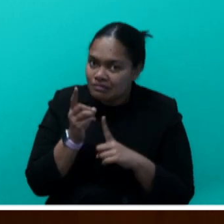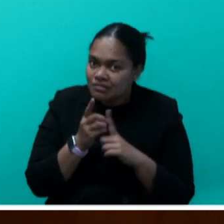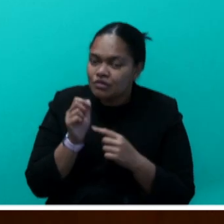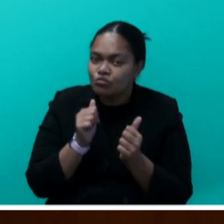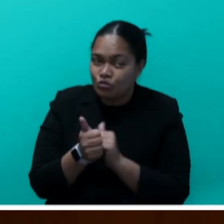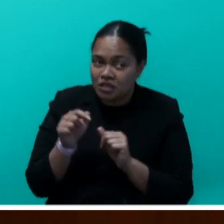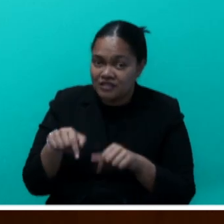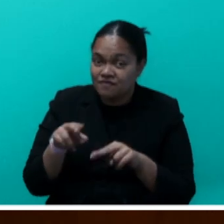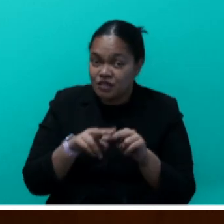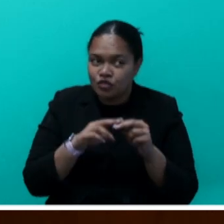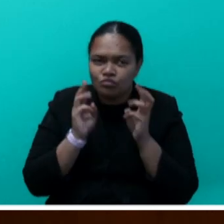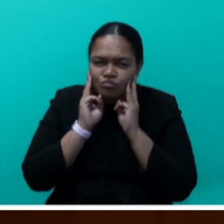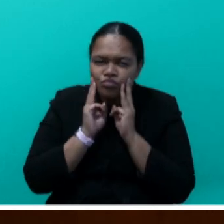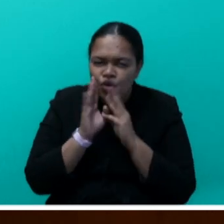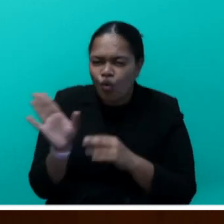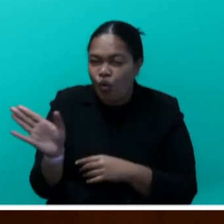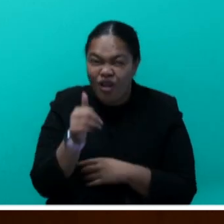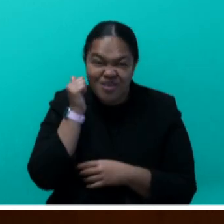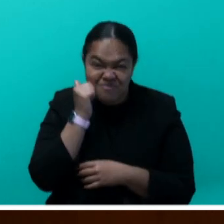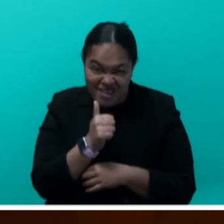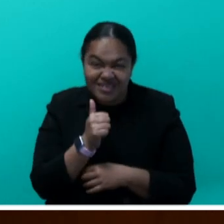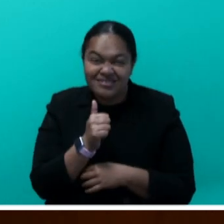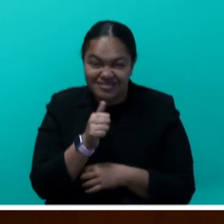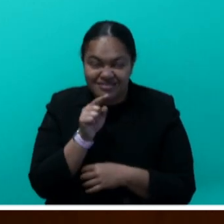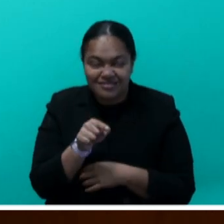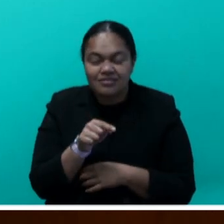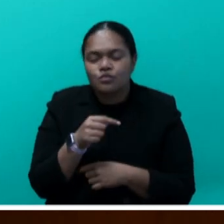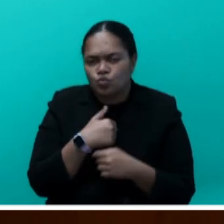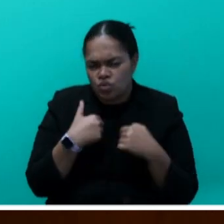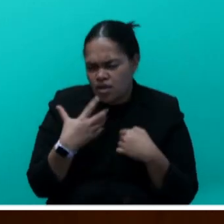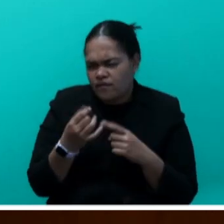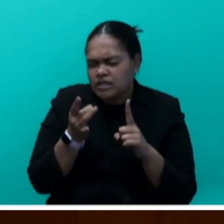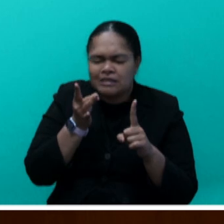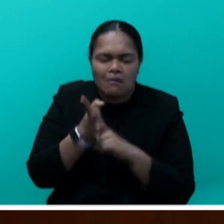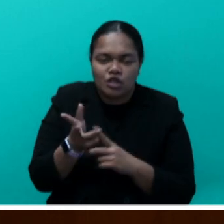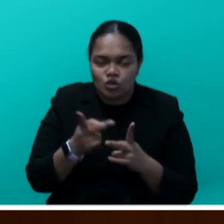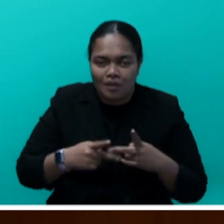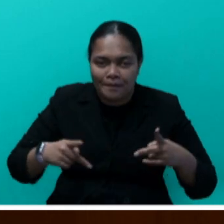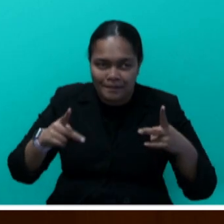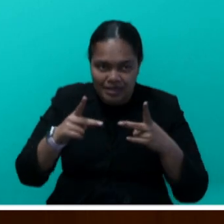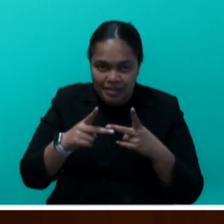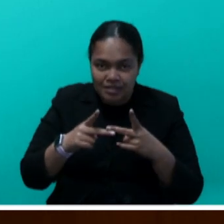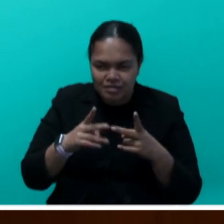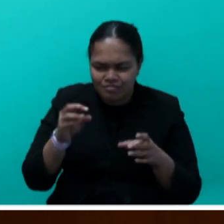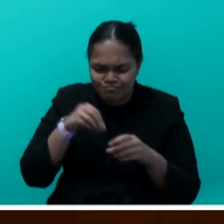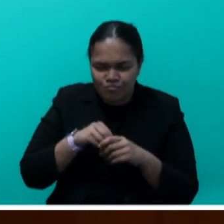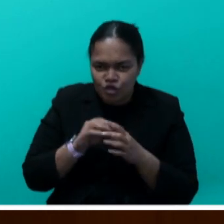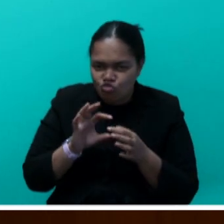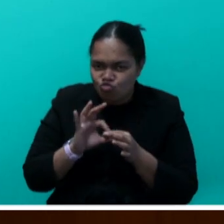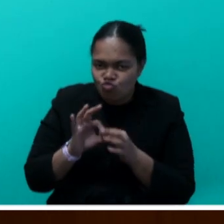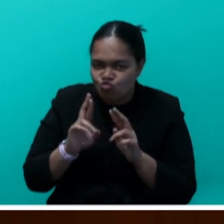of the Maori All Blacks. And we have a special place also in our relationship